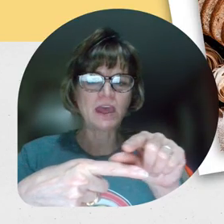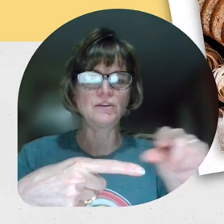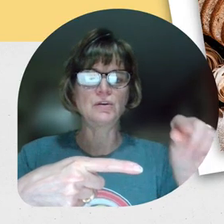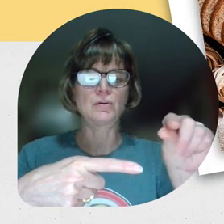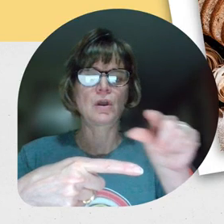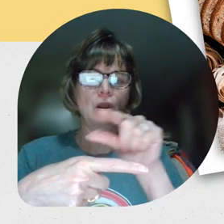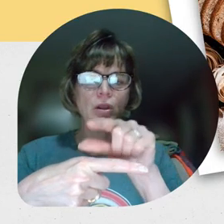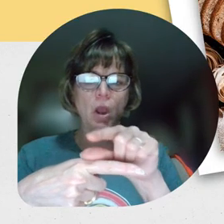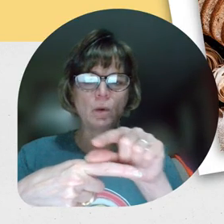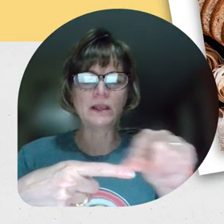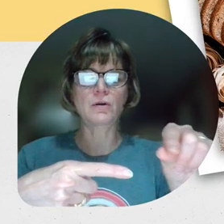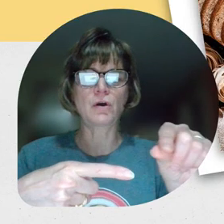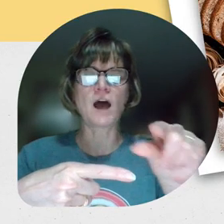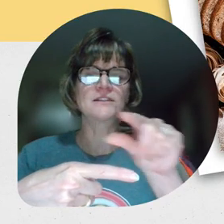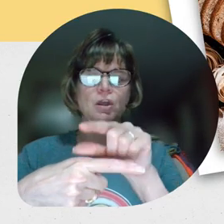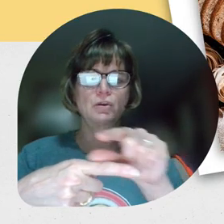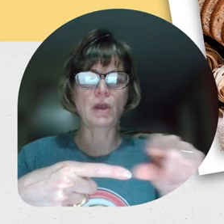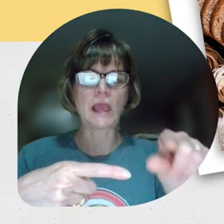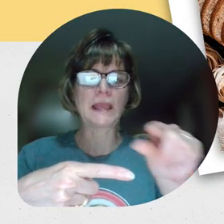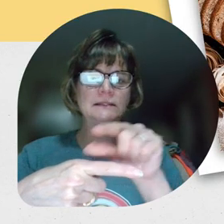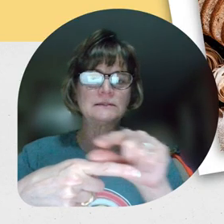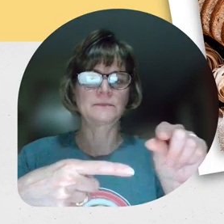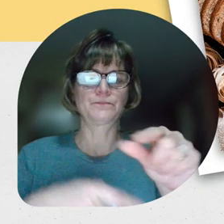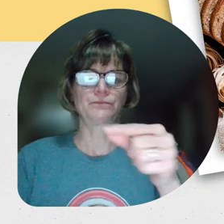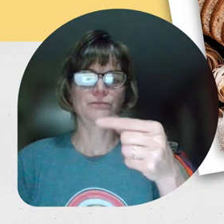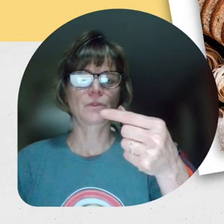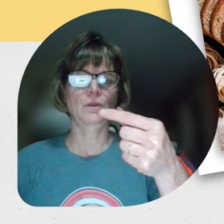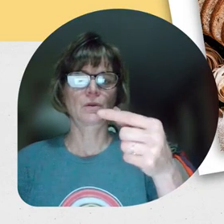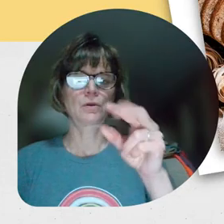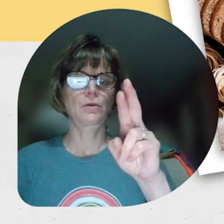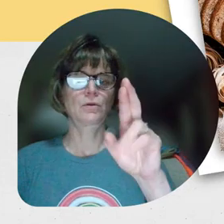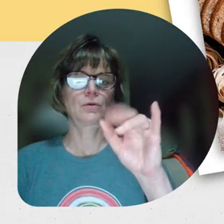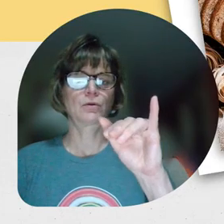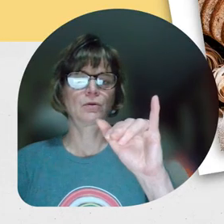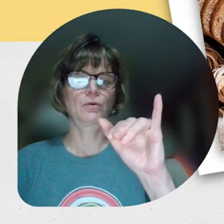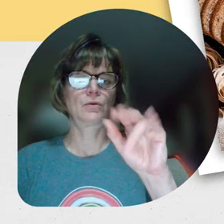and then you're going across, grain,